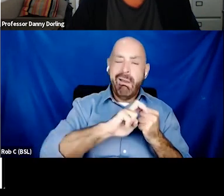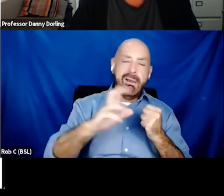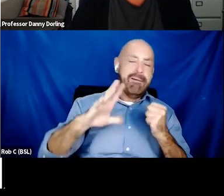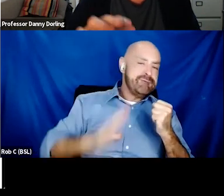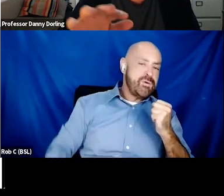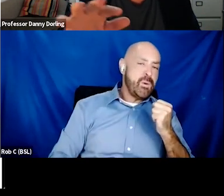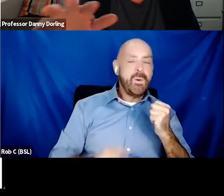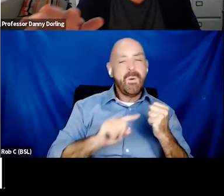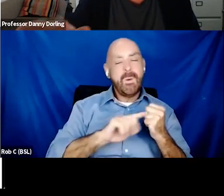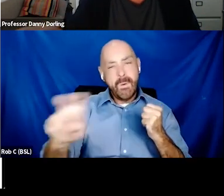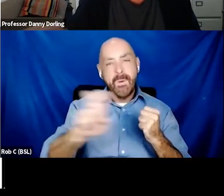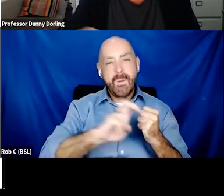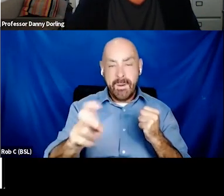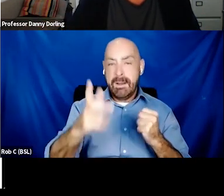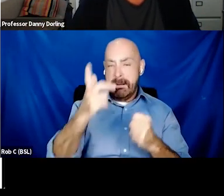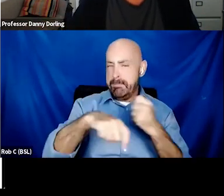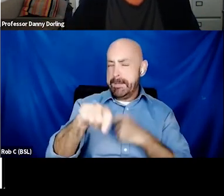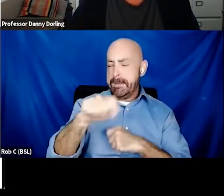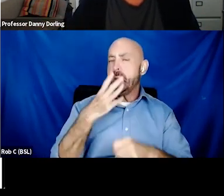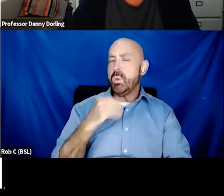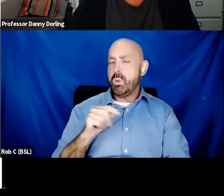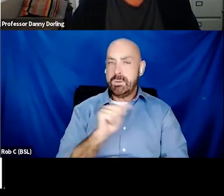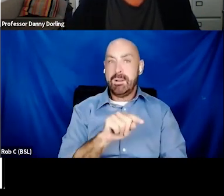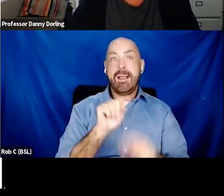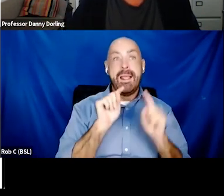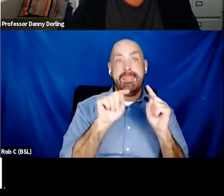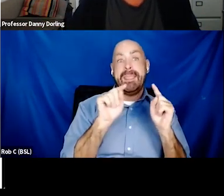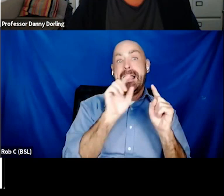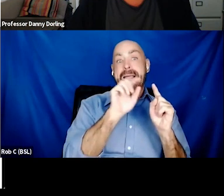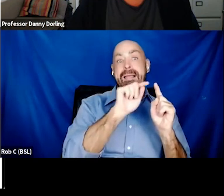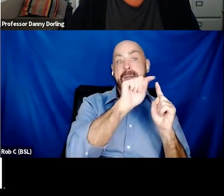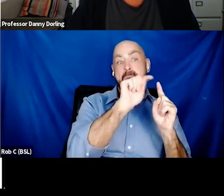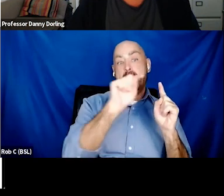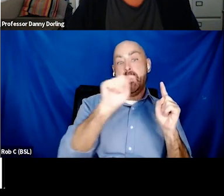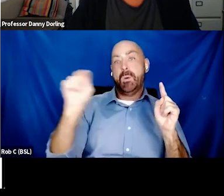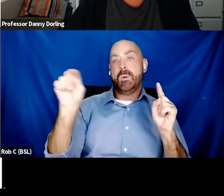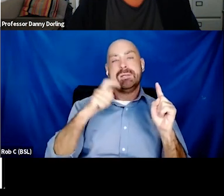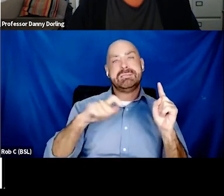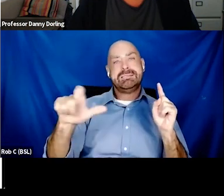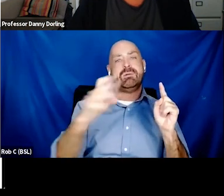this. That dotted blue line has moved down, but it's still at 30%.